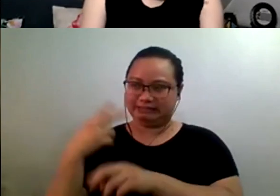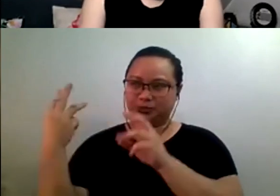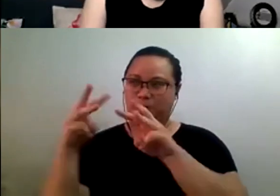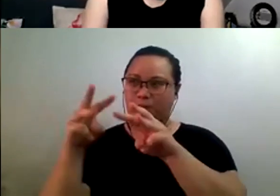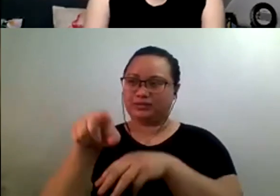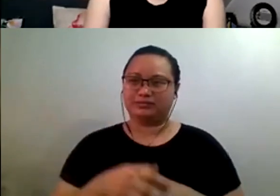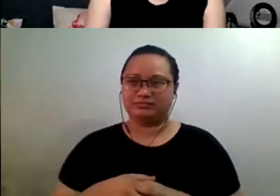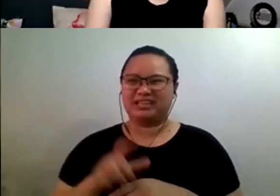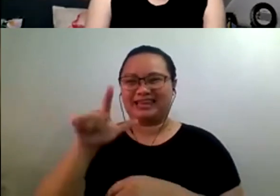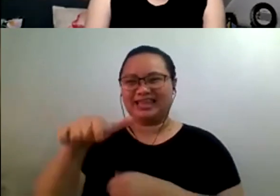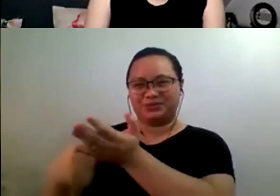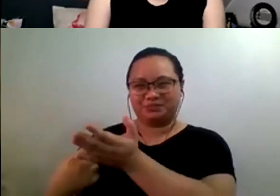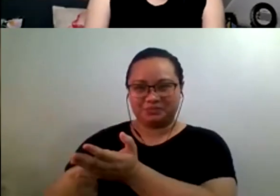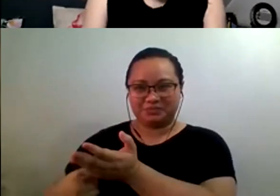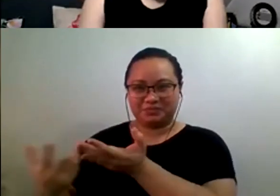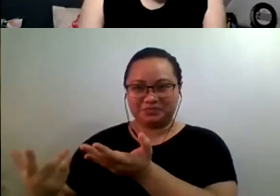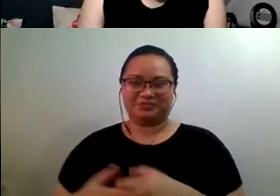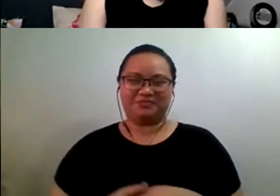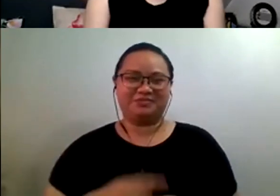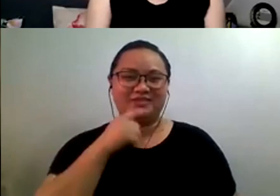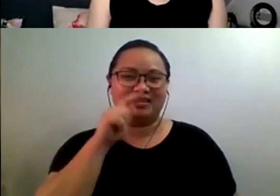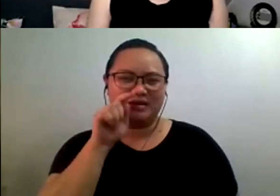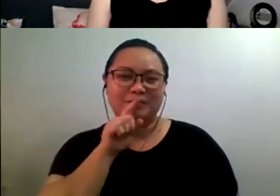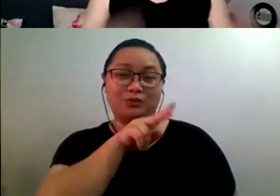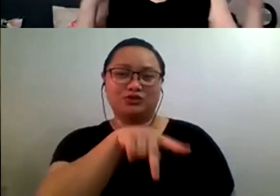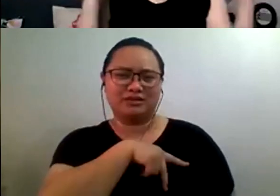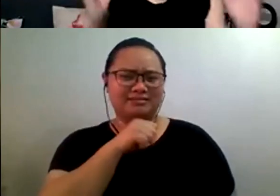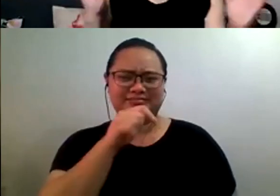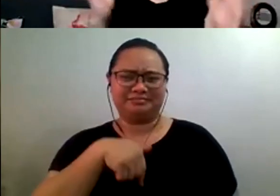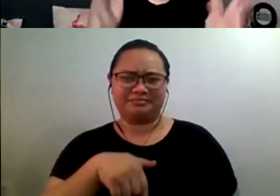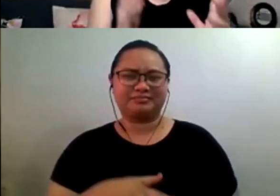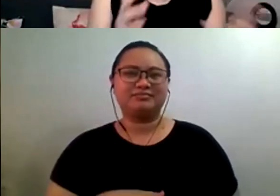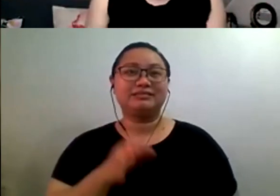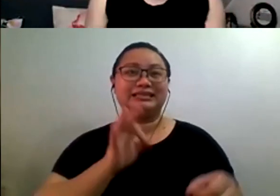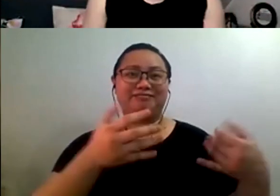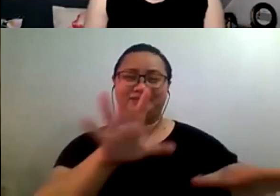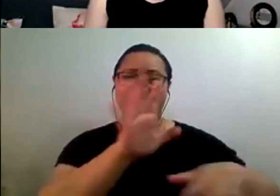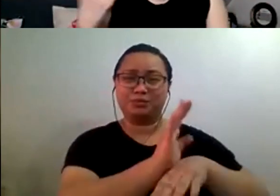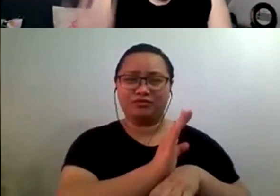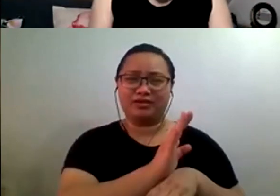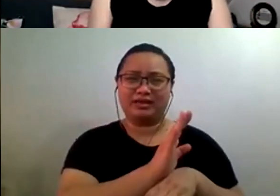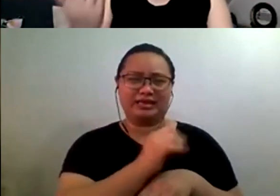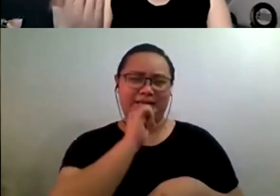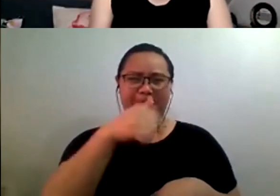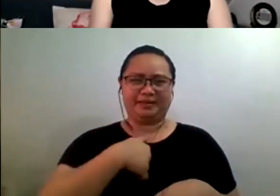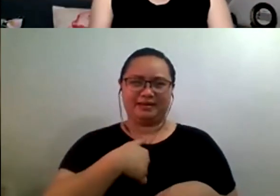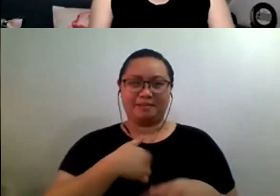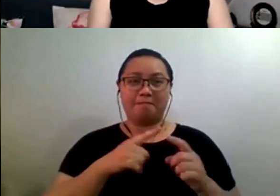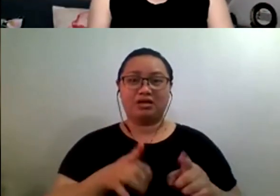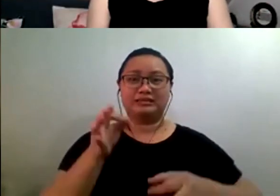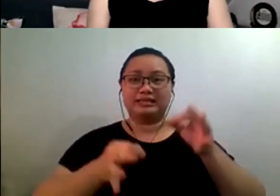Personally, I'm not like that. Tapos na yung movie, tapos na yung movie. But if you feel the need